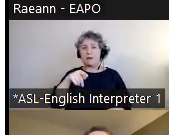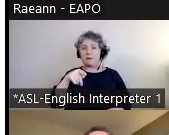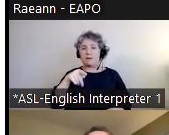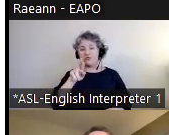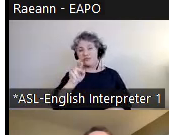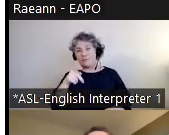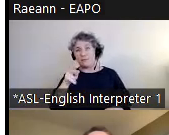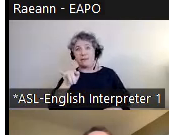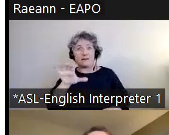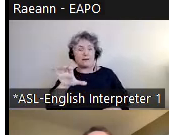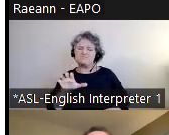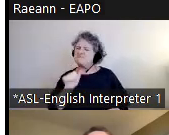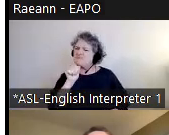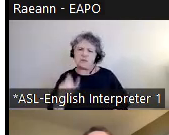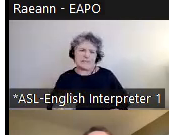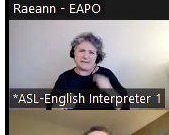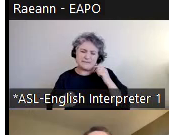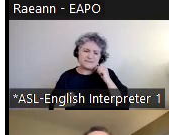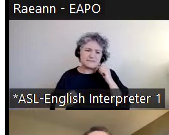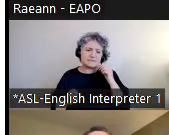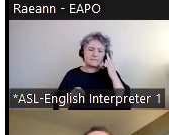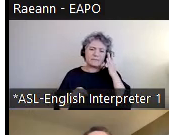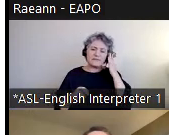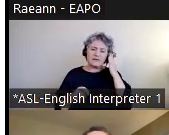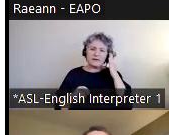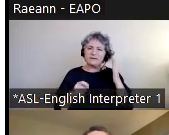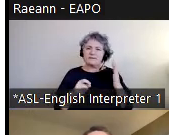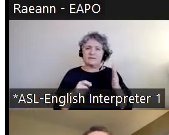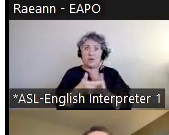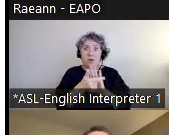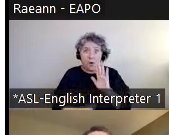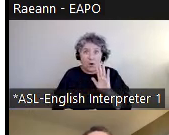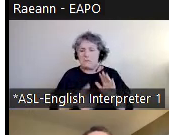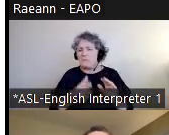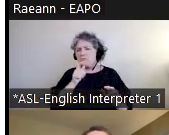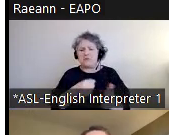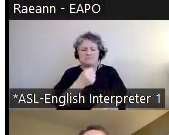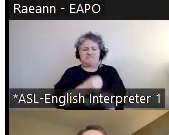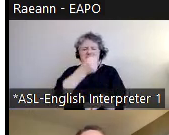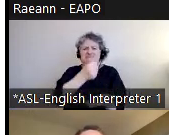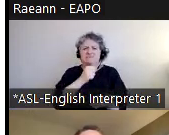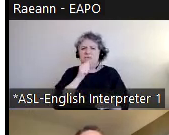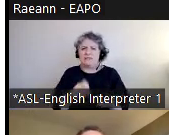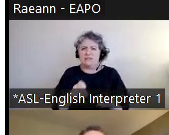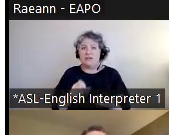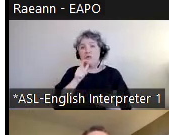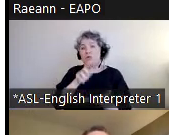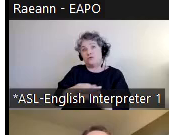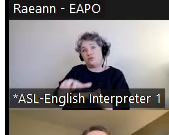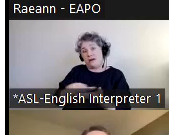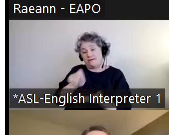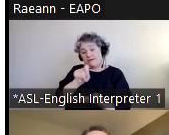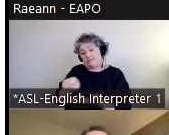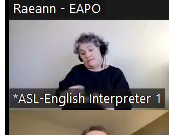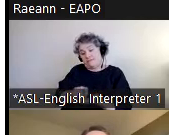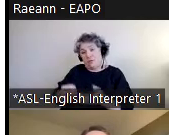witness that document, and it doesn't need to be a lawyer. They don't need to notarize it. So it's the person who's drafting the document or